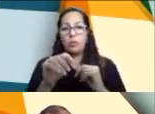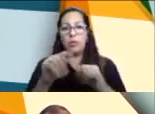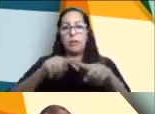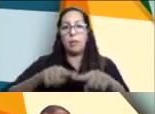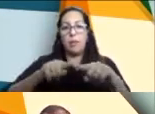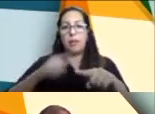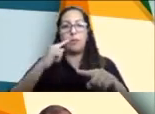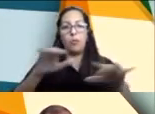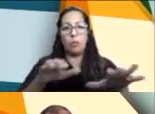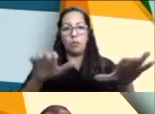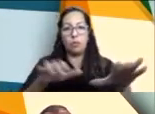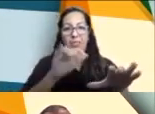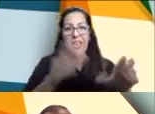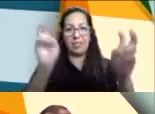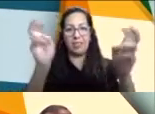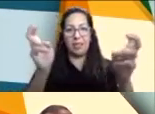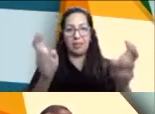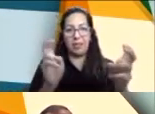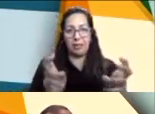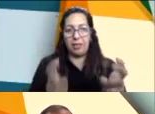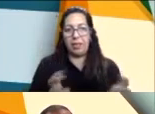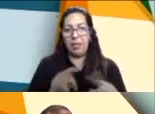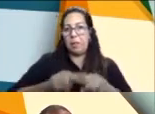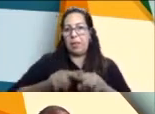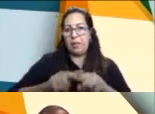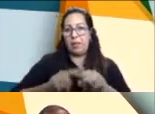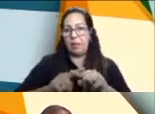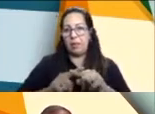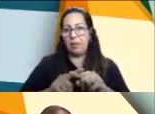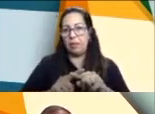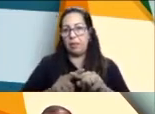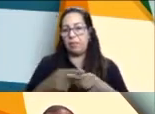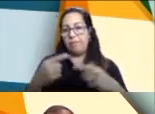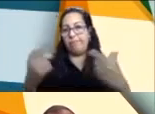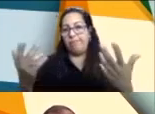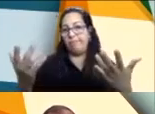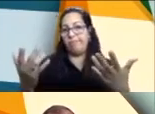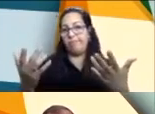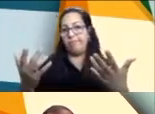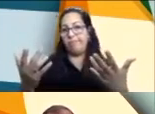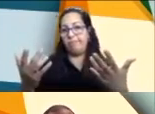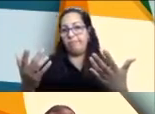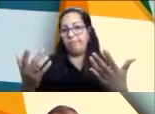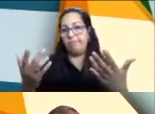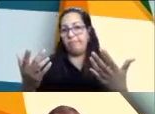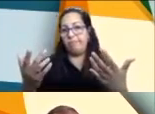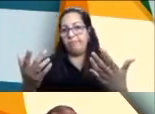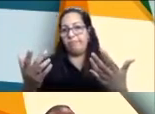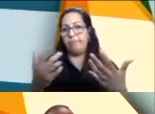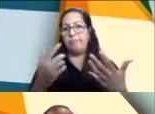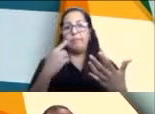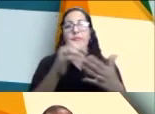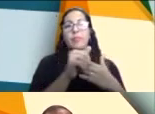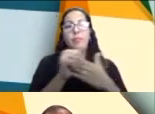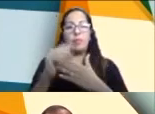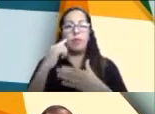that subtask, right? Or that, depending on if it is driven by subrecipient,